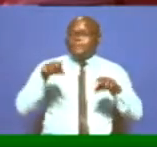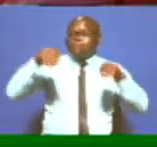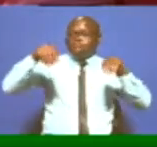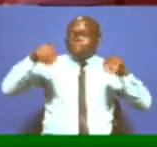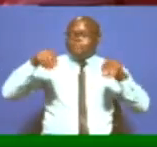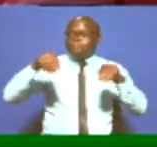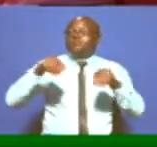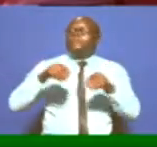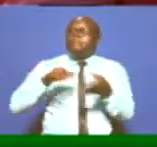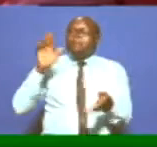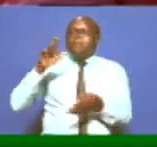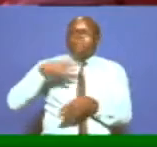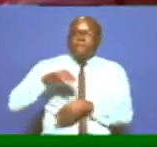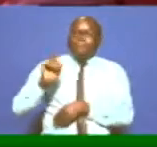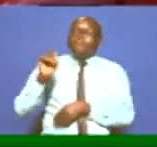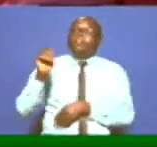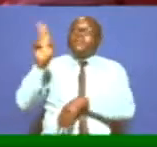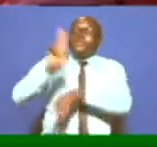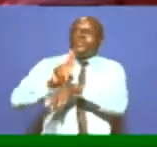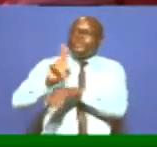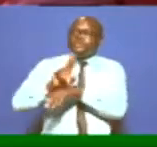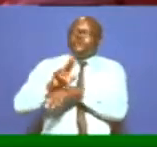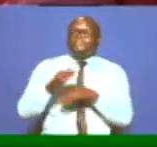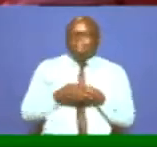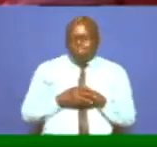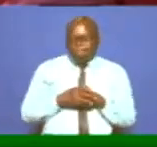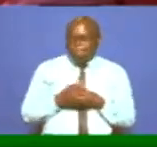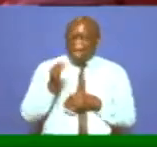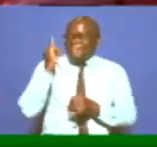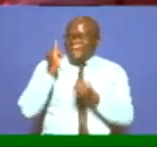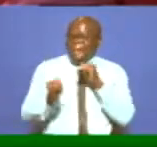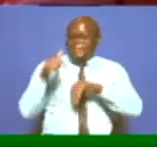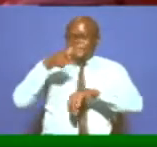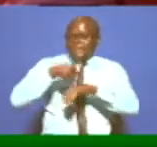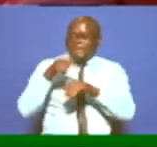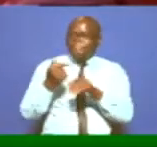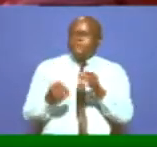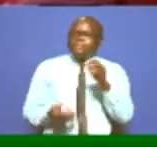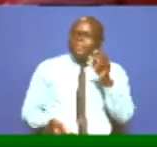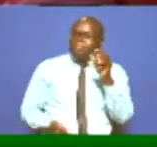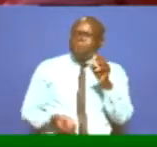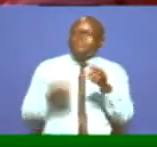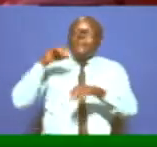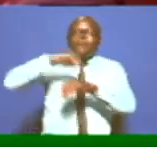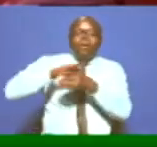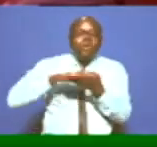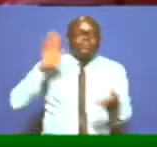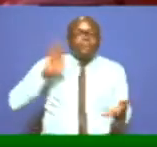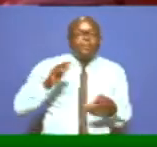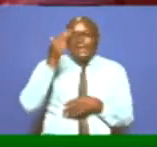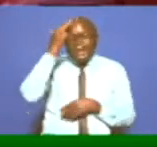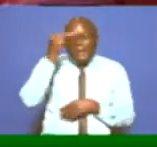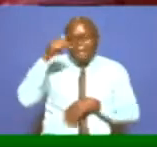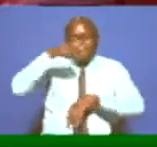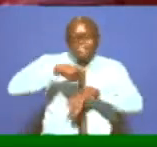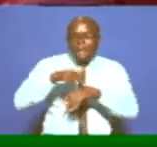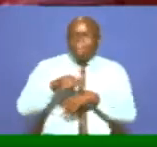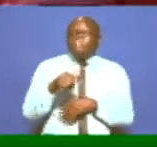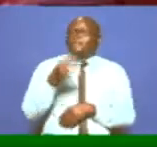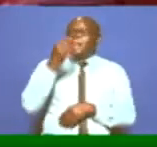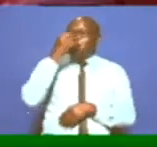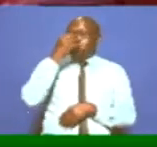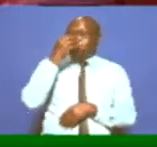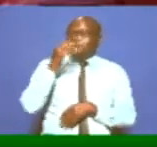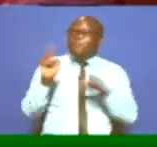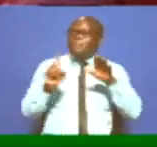highest number of bags of fertilizer. And the last time we made a bumper harvest in Narok was when William Ruto was the